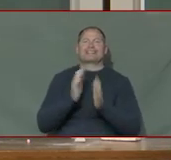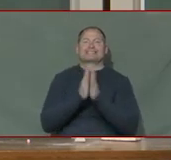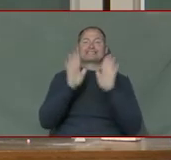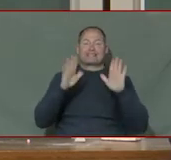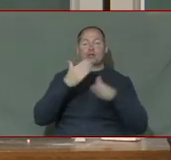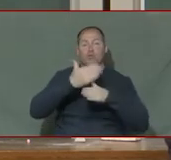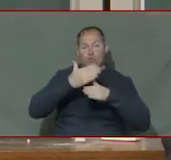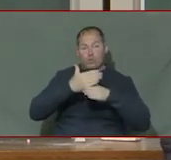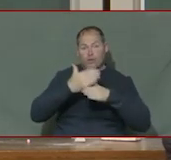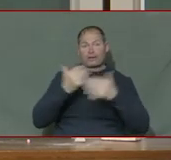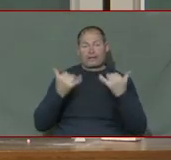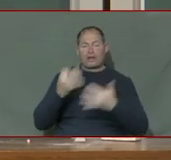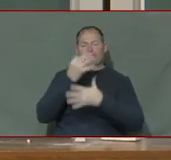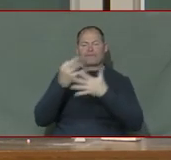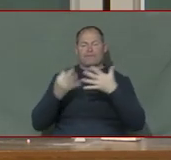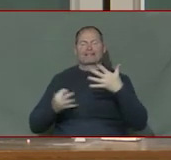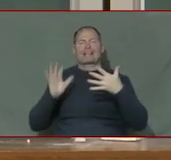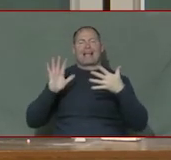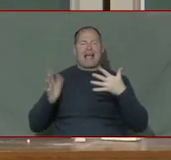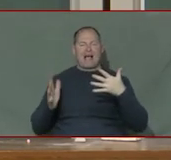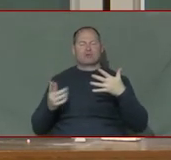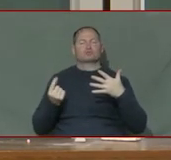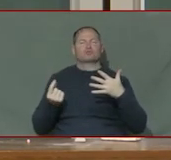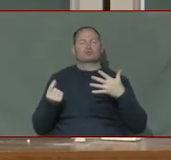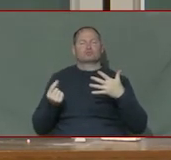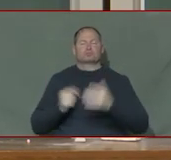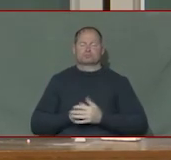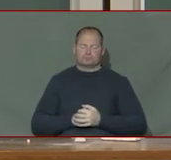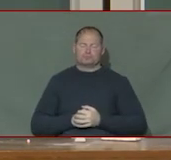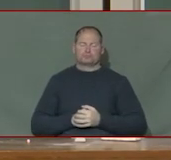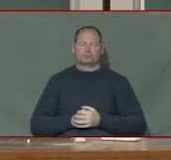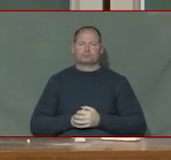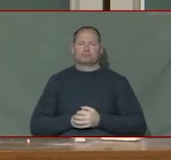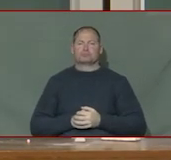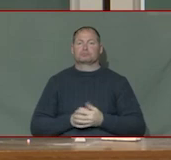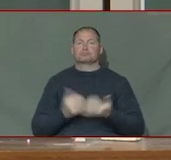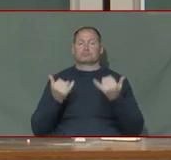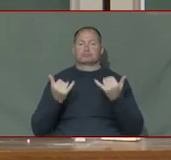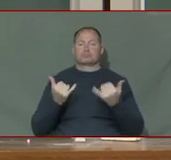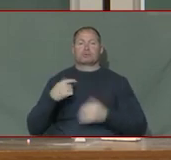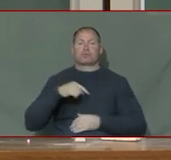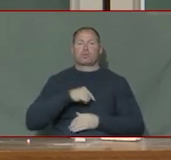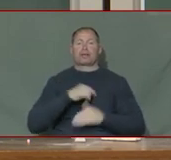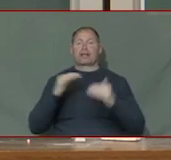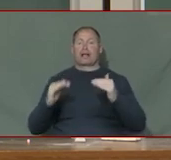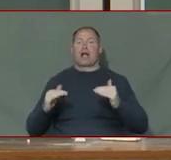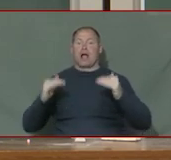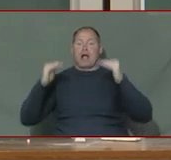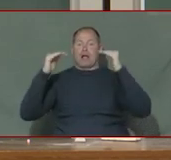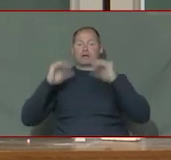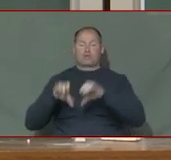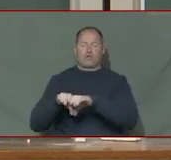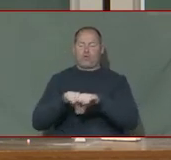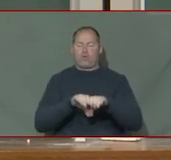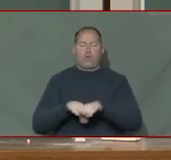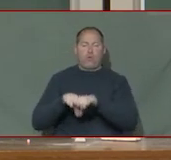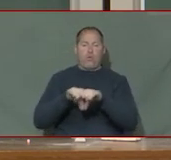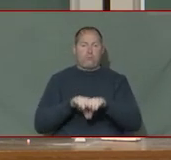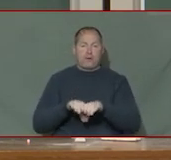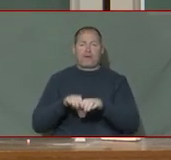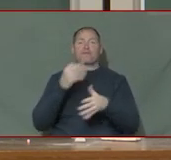to factorize. Now, in this case here, we can take out the highest common factor, which is equal